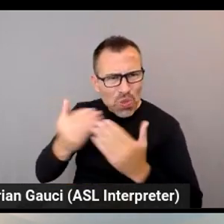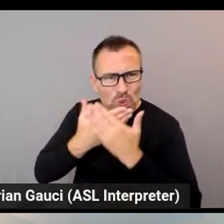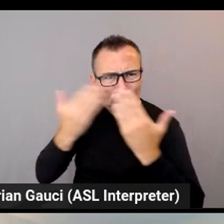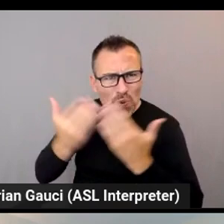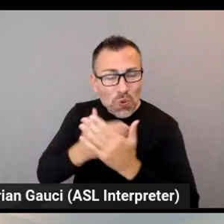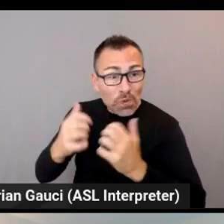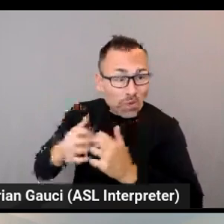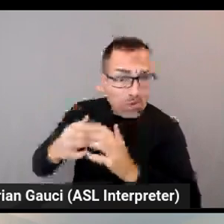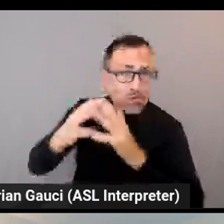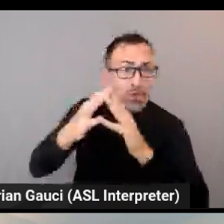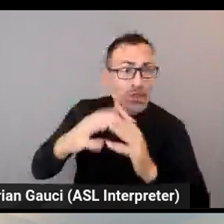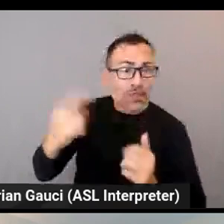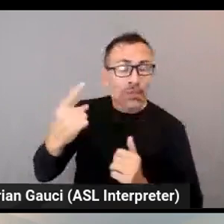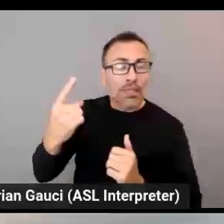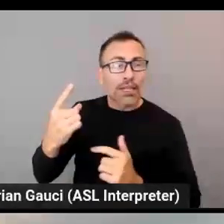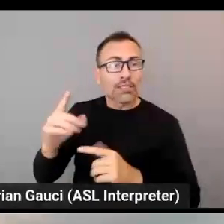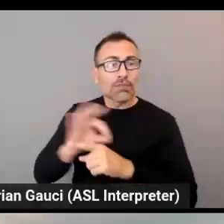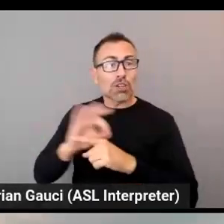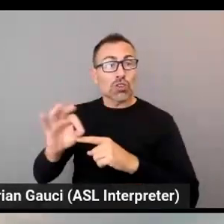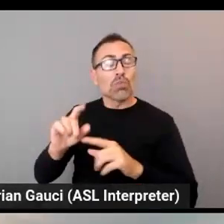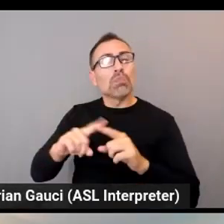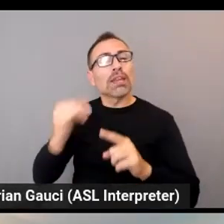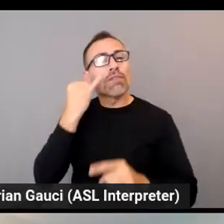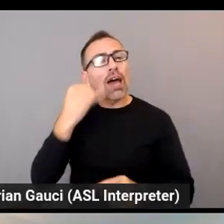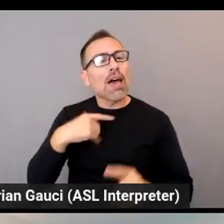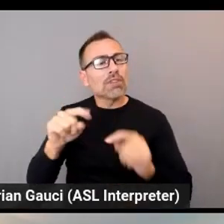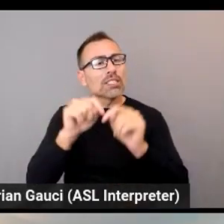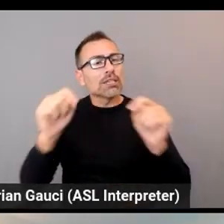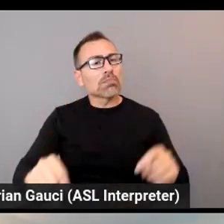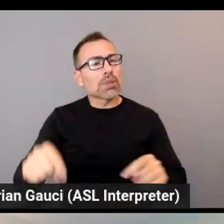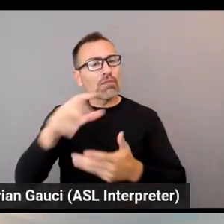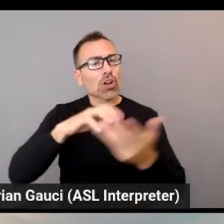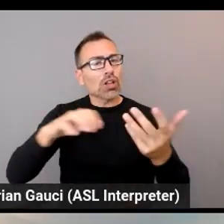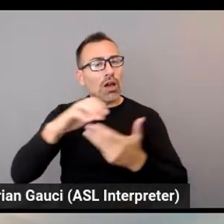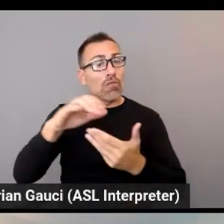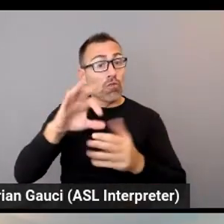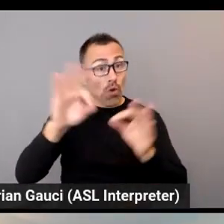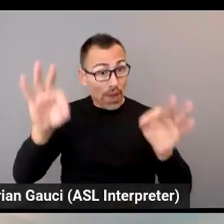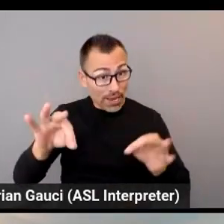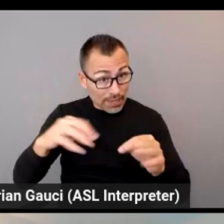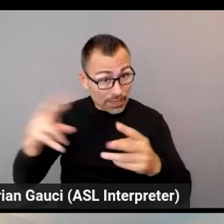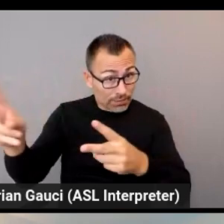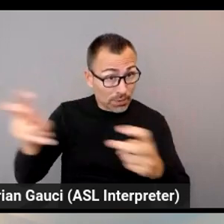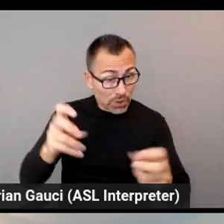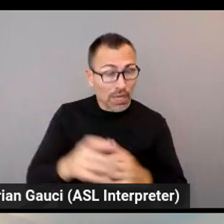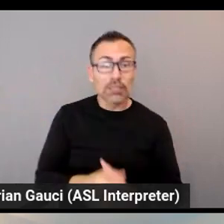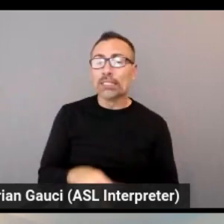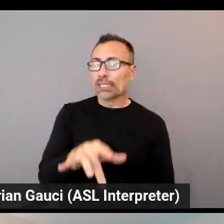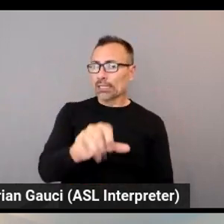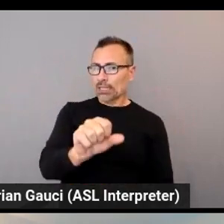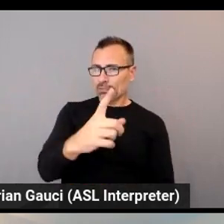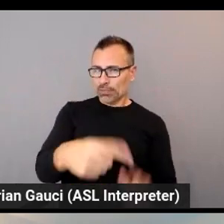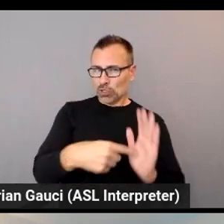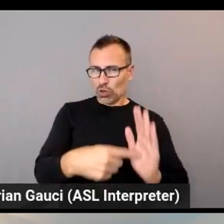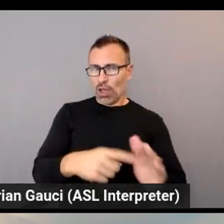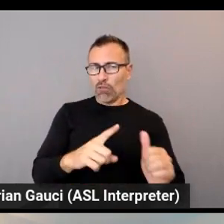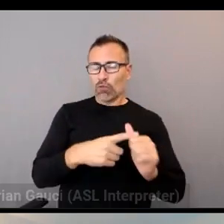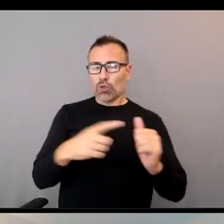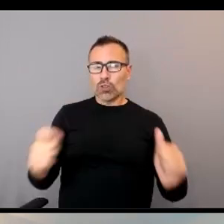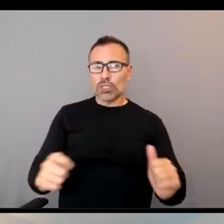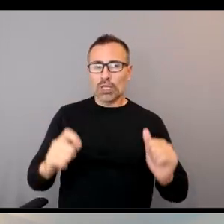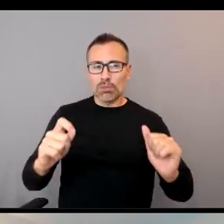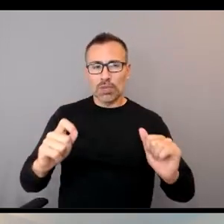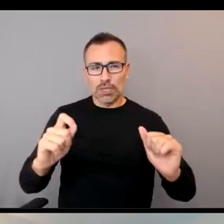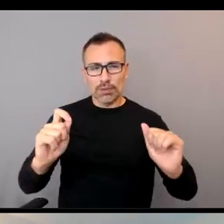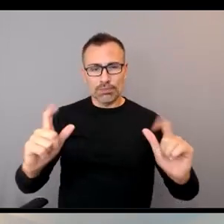template? Can I import that? Yeah. Let me show that to you. And to do that, I'm going to kind of zoom out on my screen share. Give me just a moment to do that. Yeah.